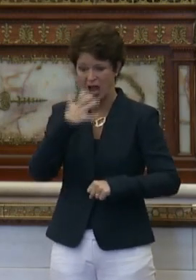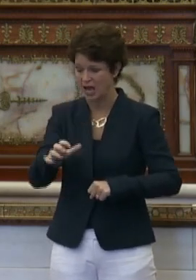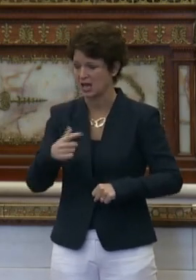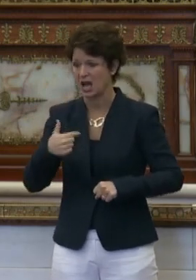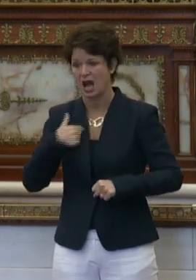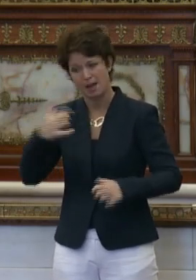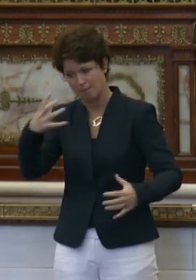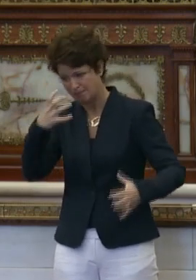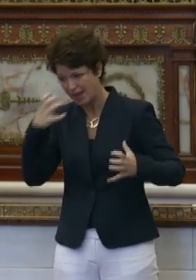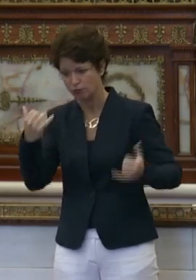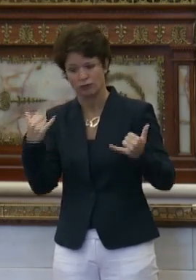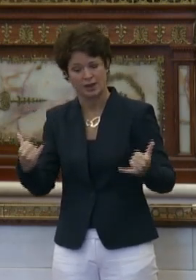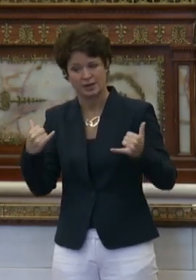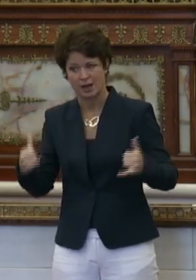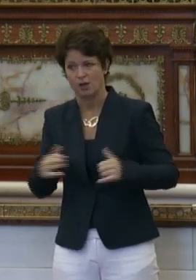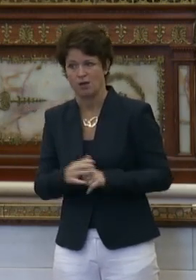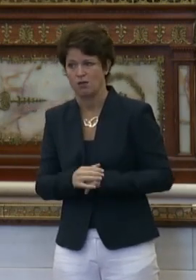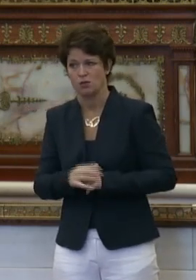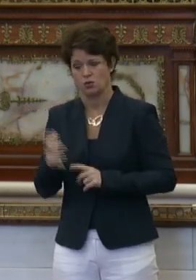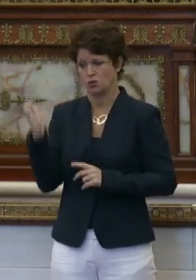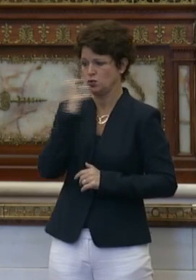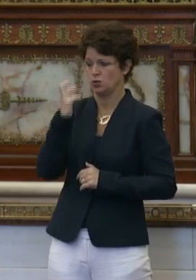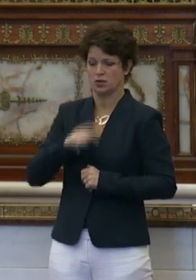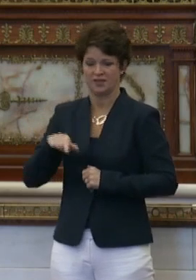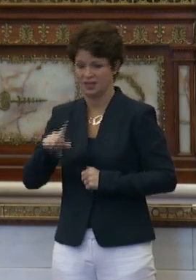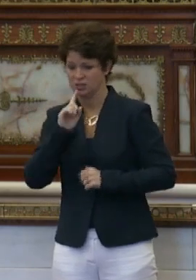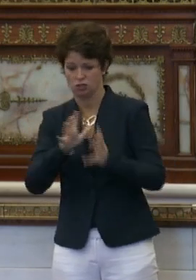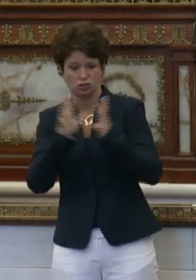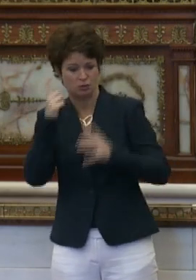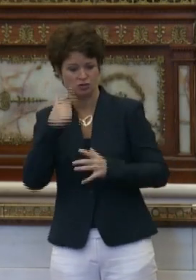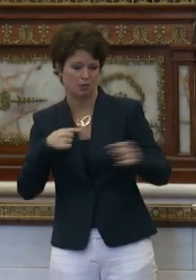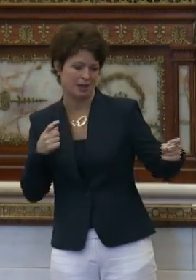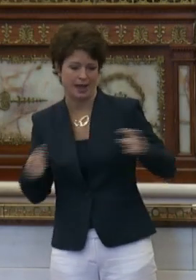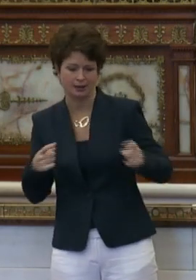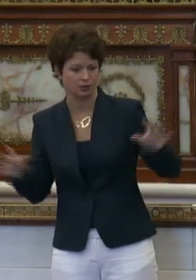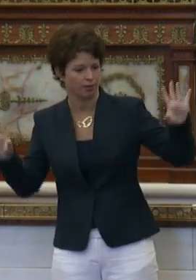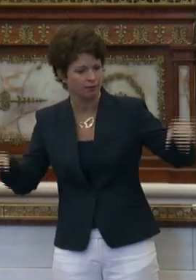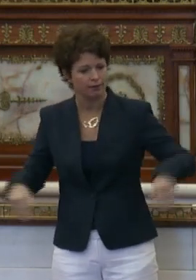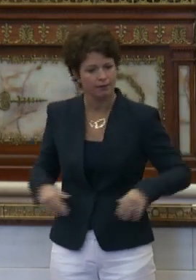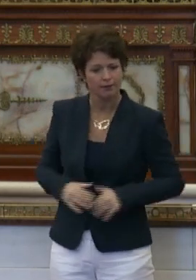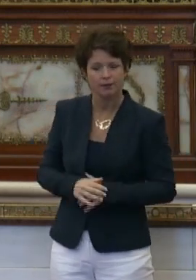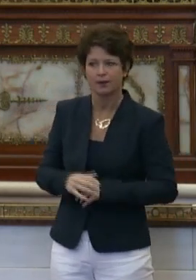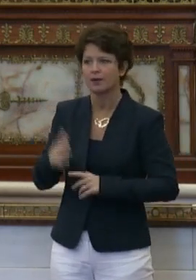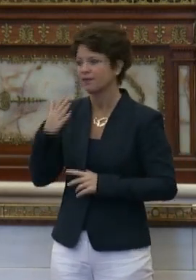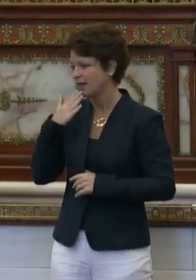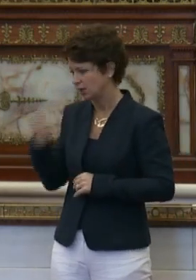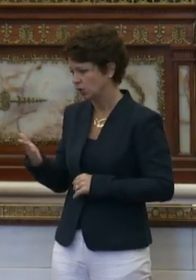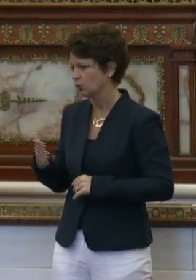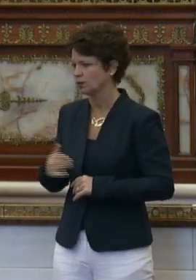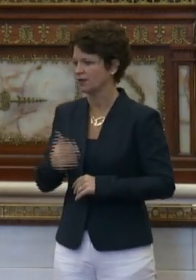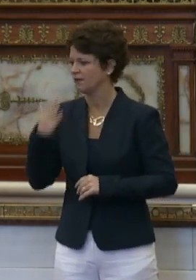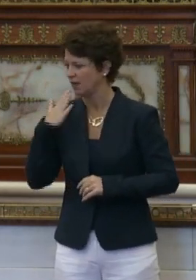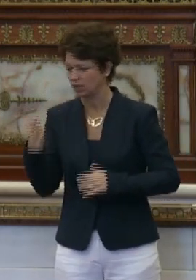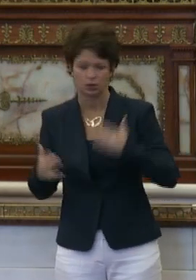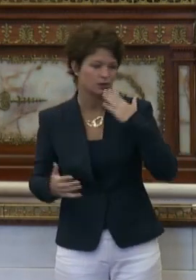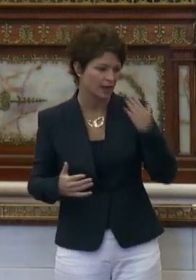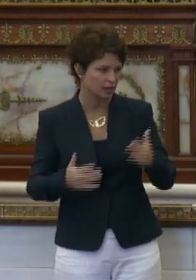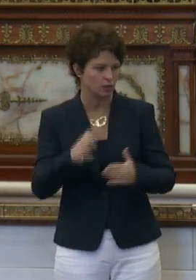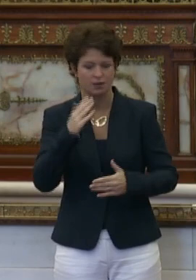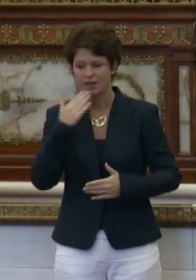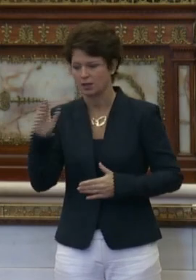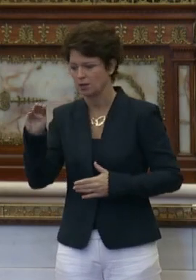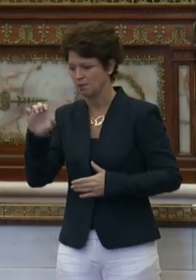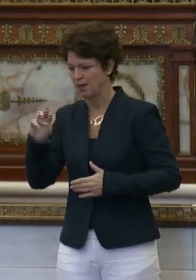my foot to tell you right now. No, I can't. Oof, this is just too much for me to handle. Thank you. Okay? Thank you. Thank you,